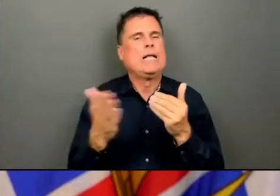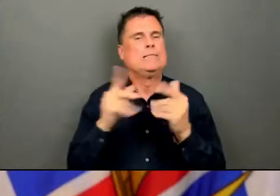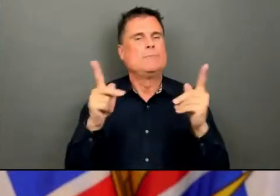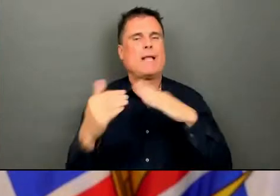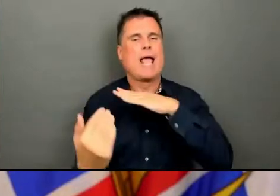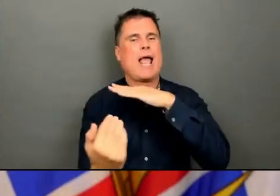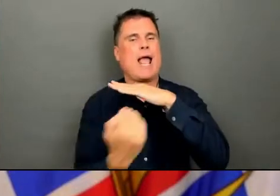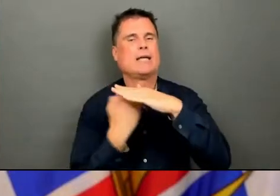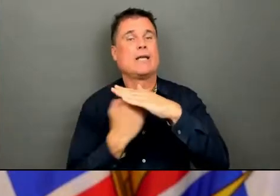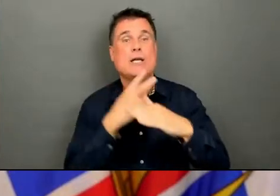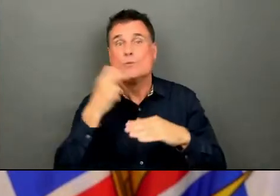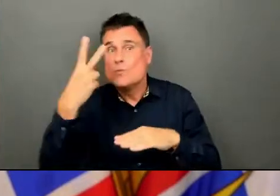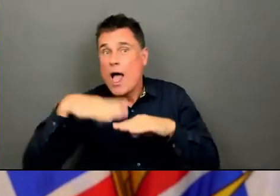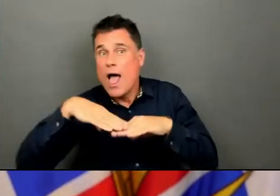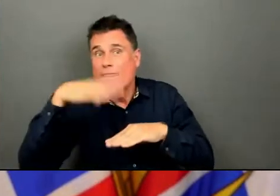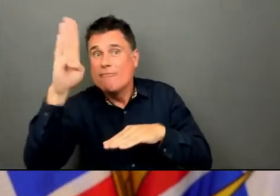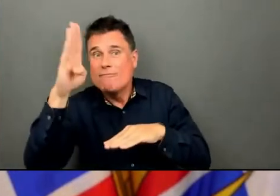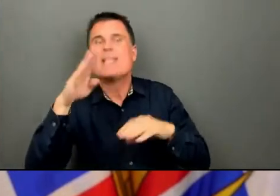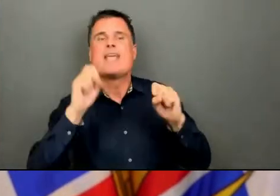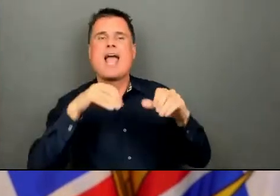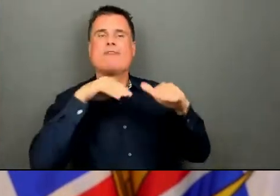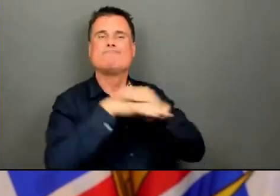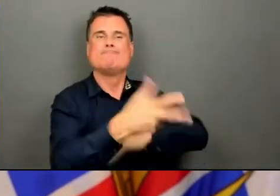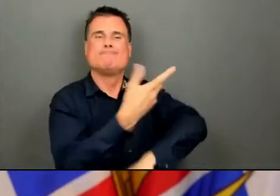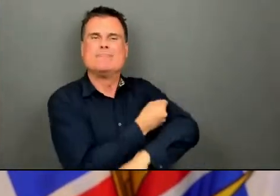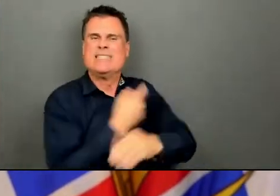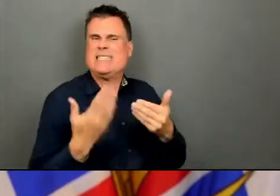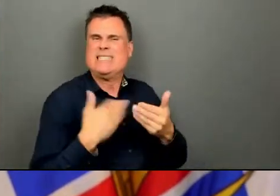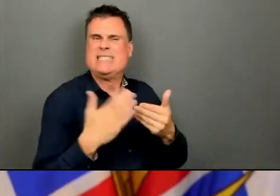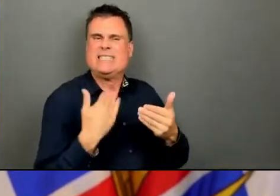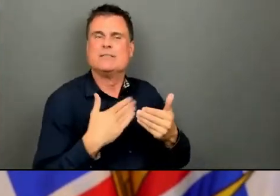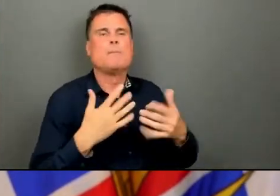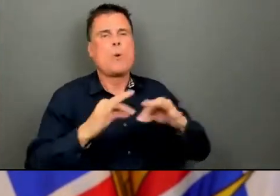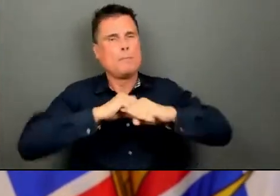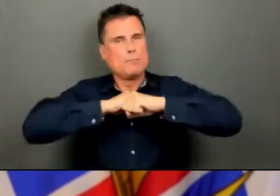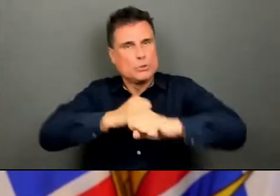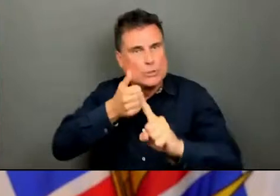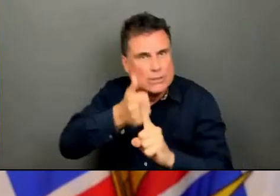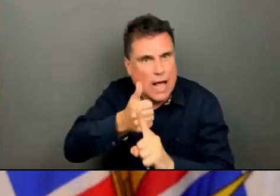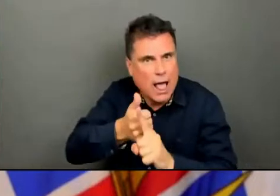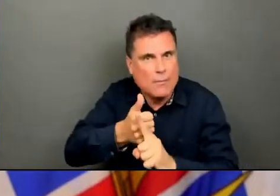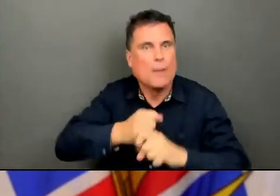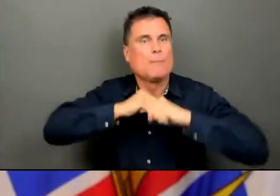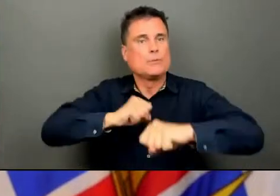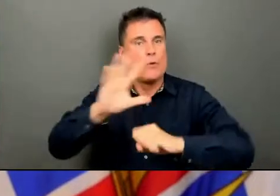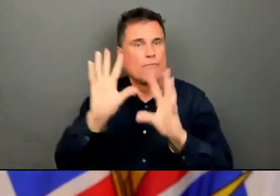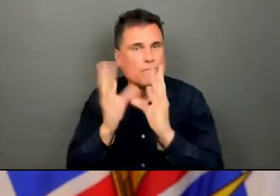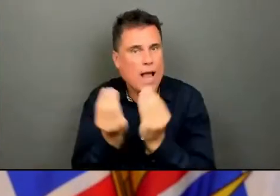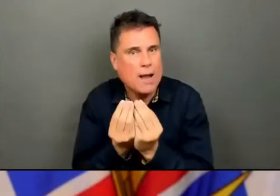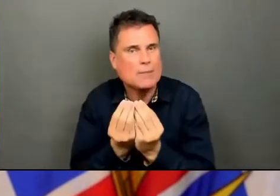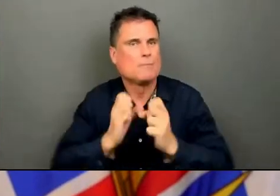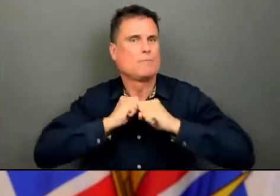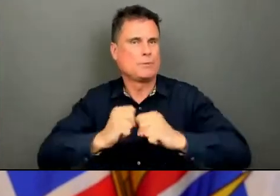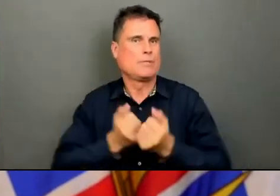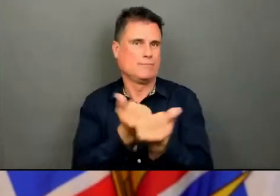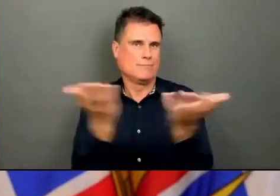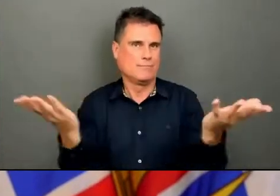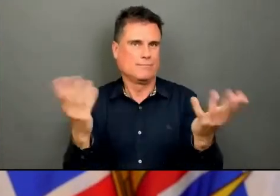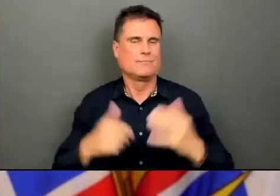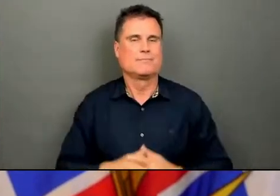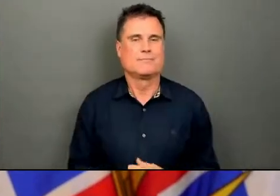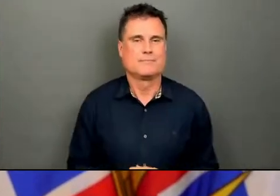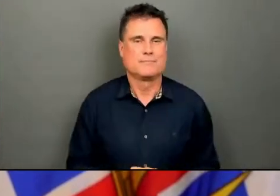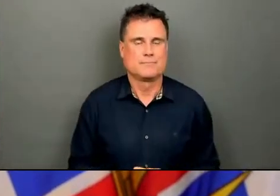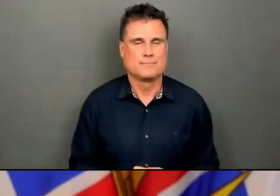everyone 12 and over to get the vaccine and to protect themselves and their communities and families here in BC. As well,